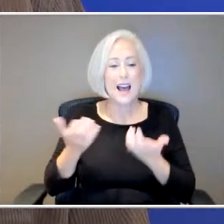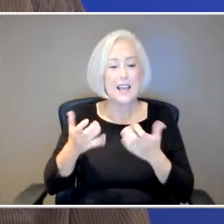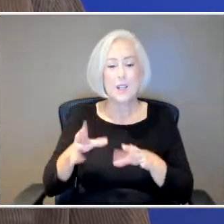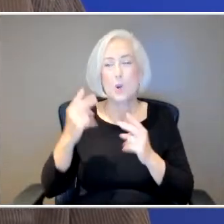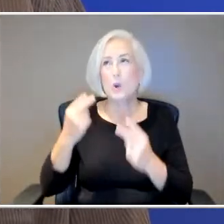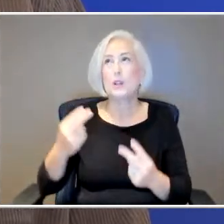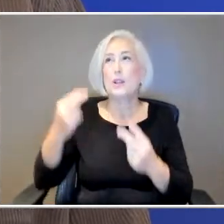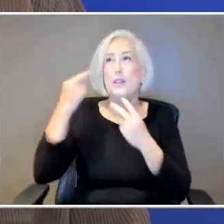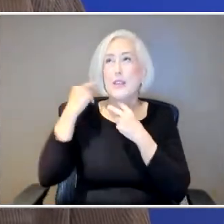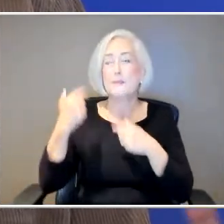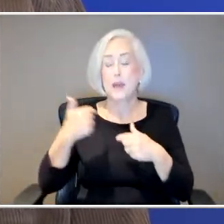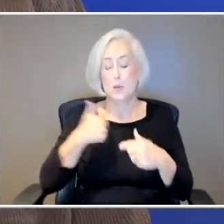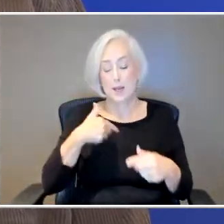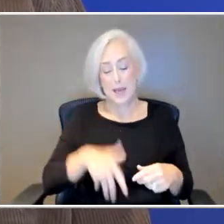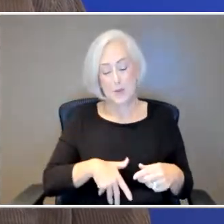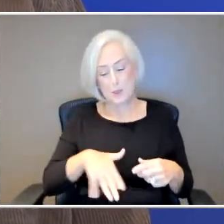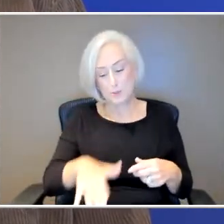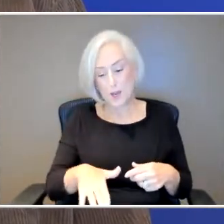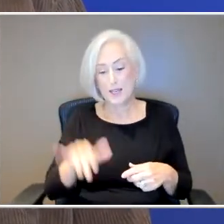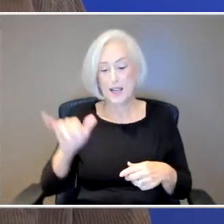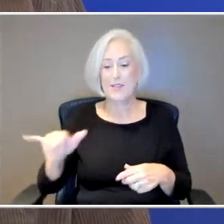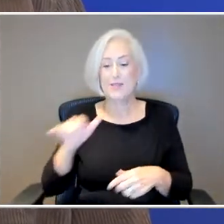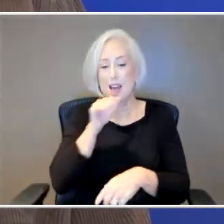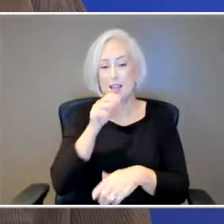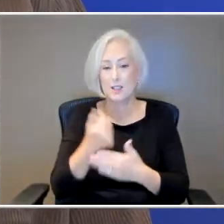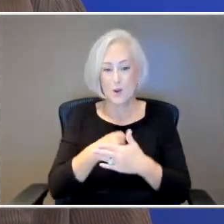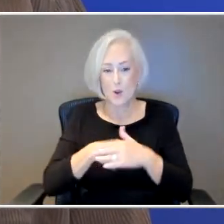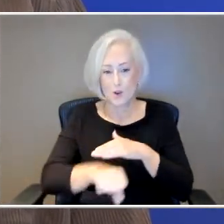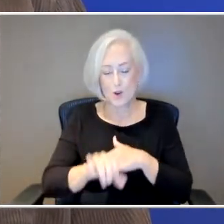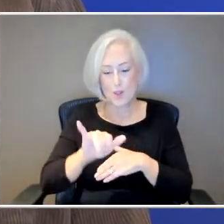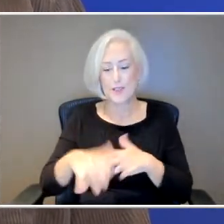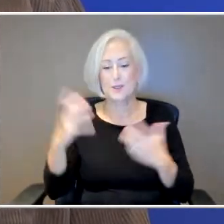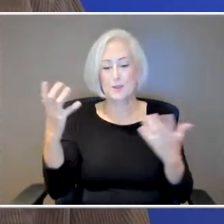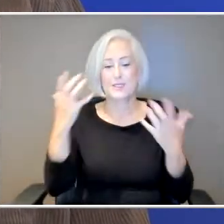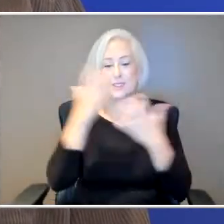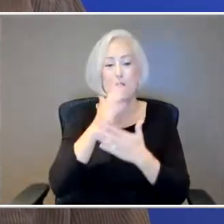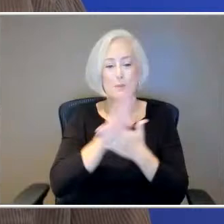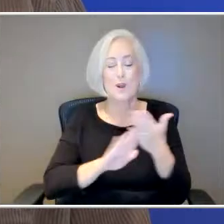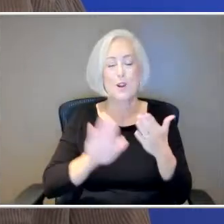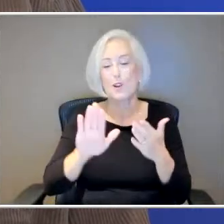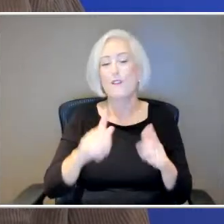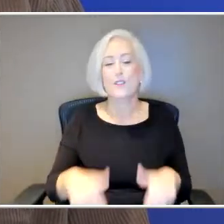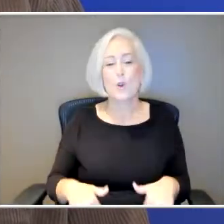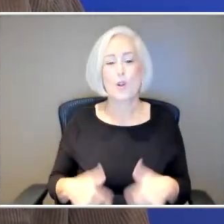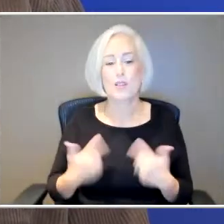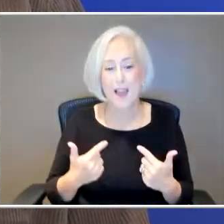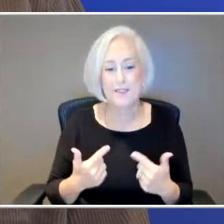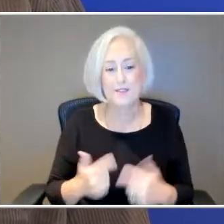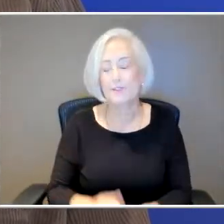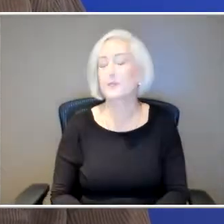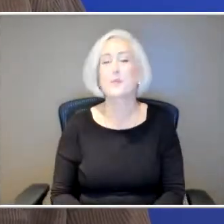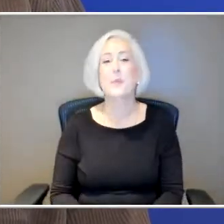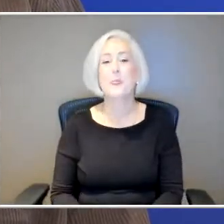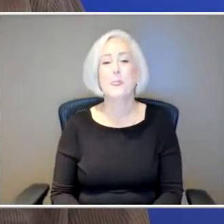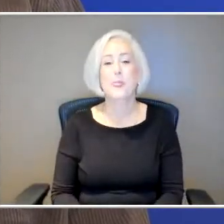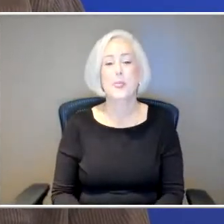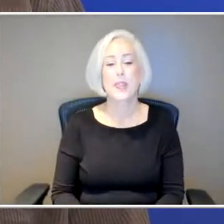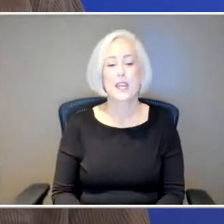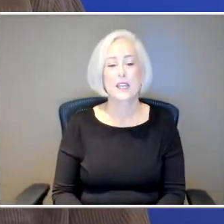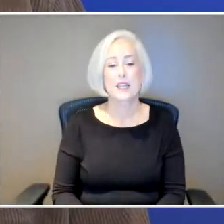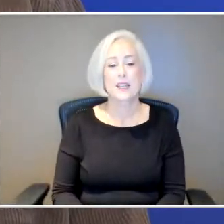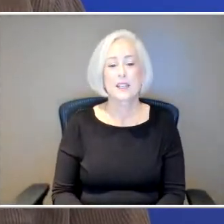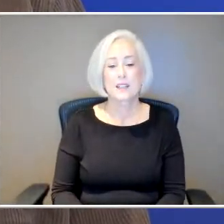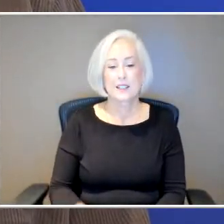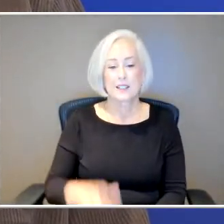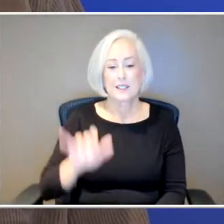she's born, as this as being the dark period of your life. And when she was born, and her name